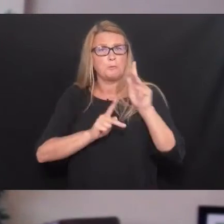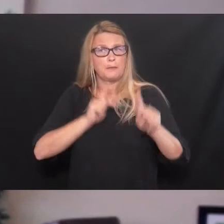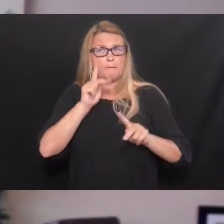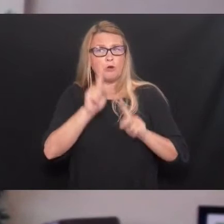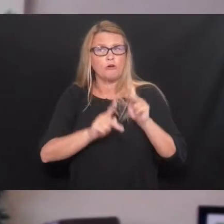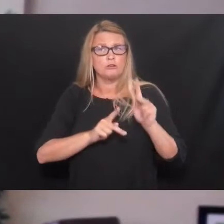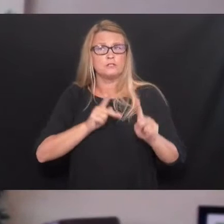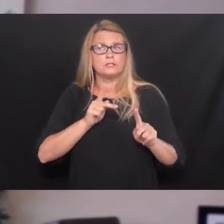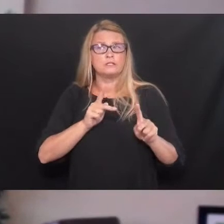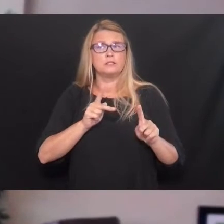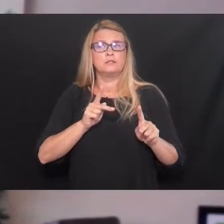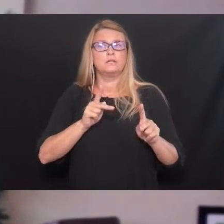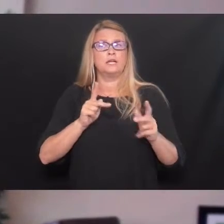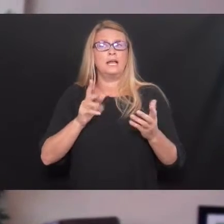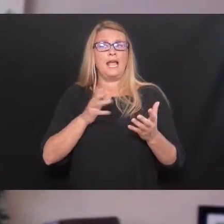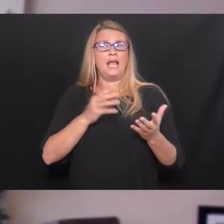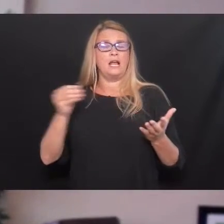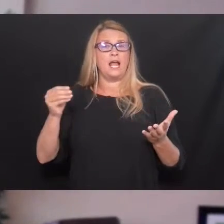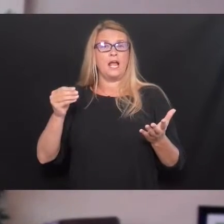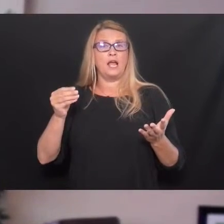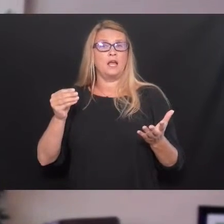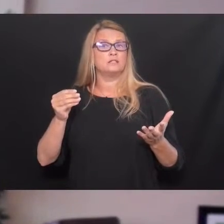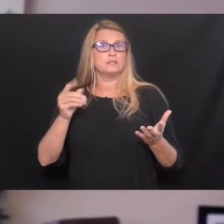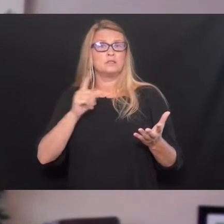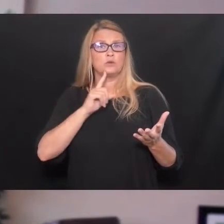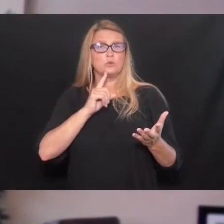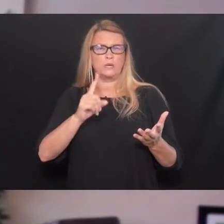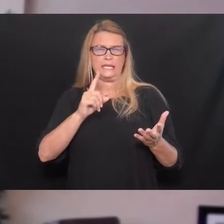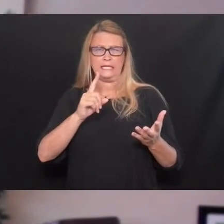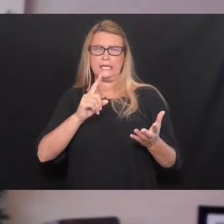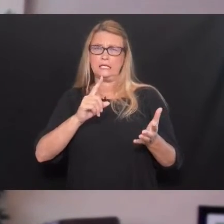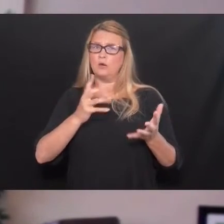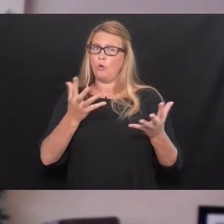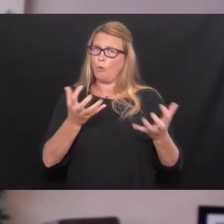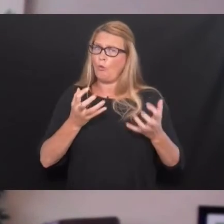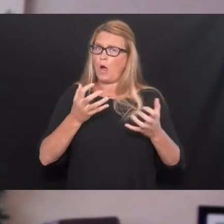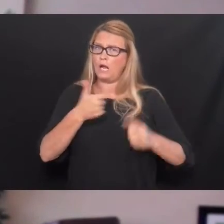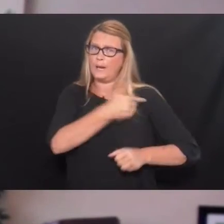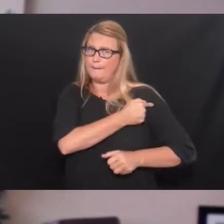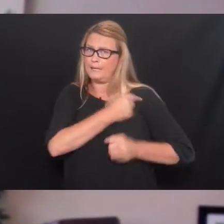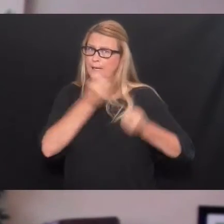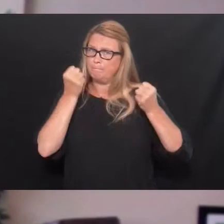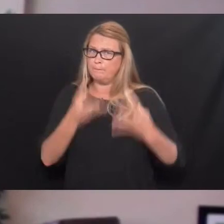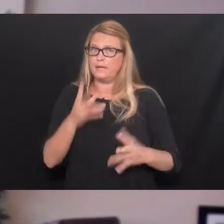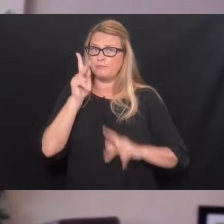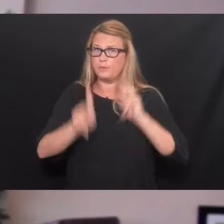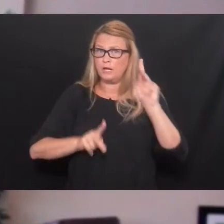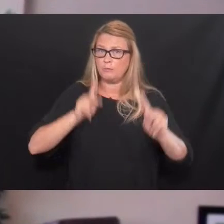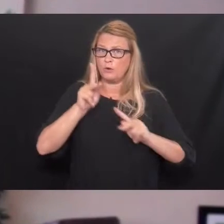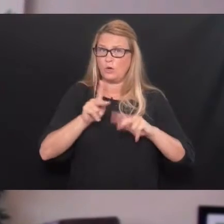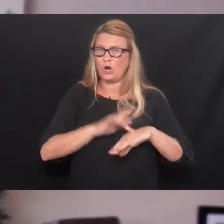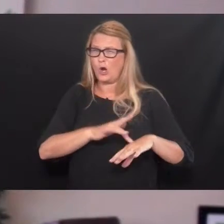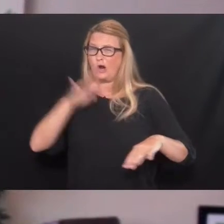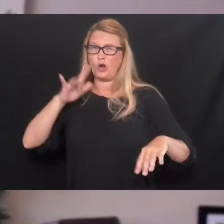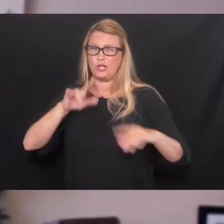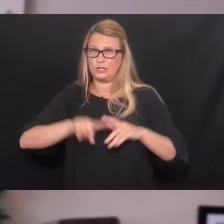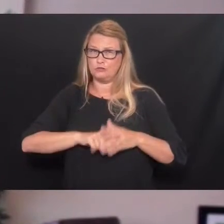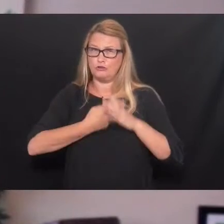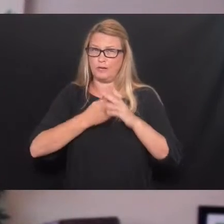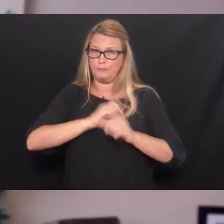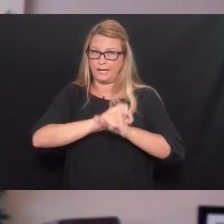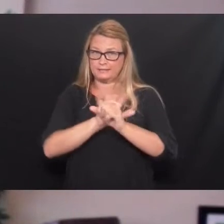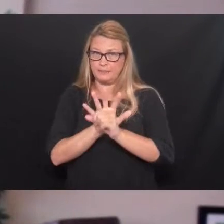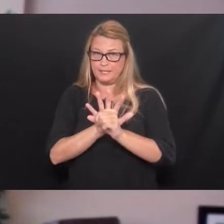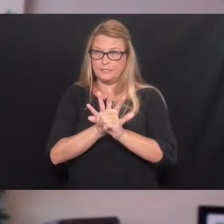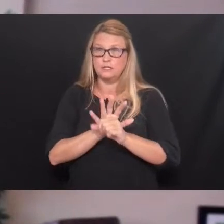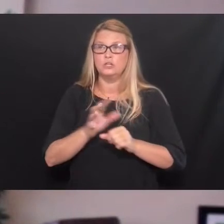third oldest population. And we were very intentional about immunizing many of these people very early in the pandemic. So